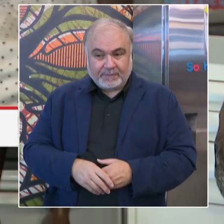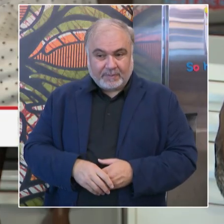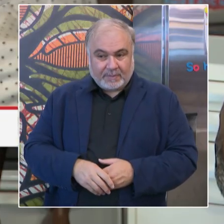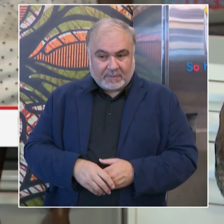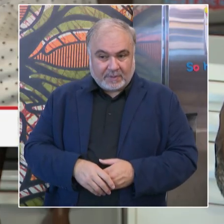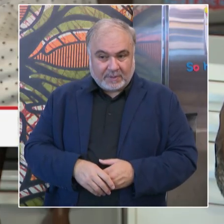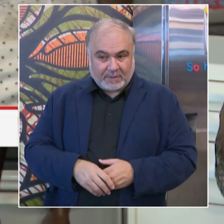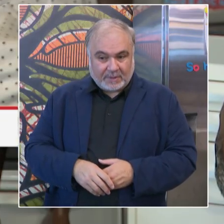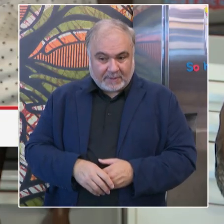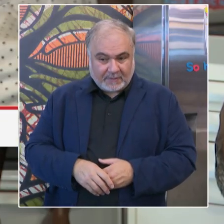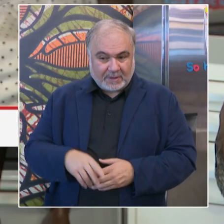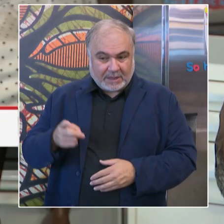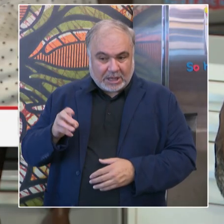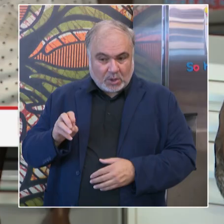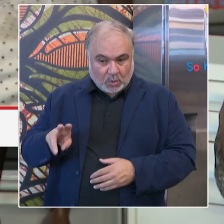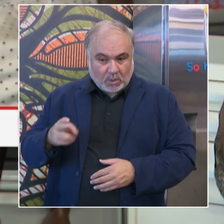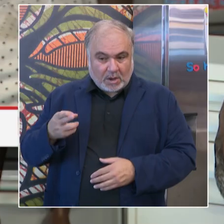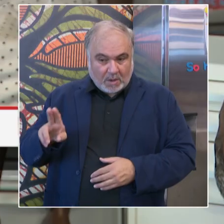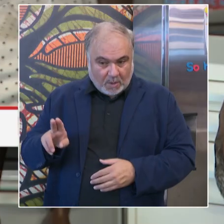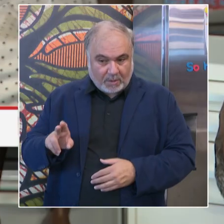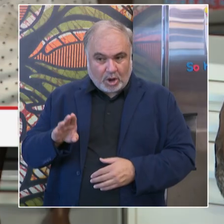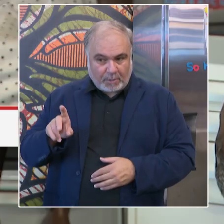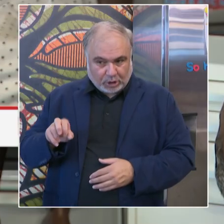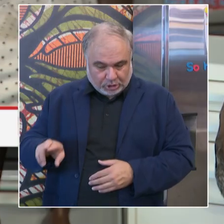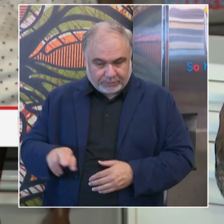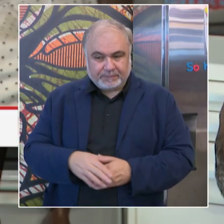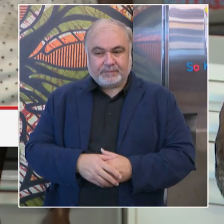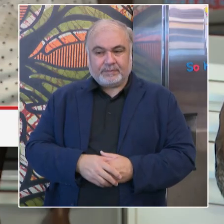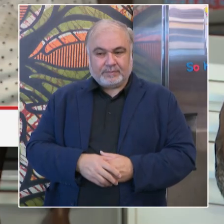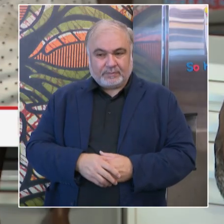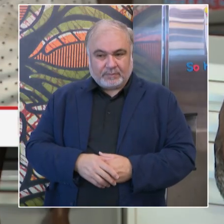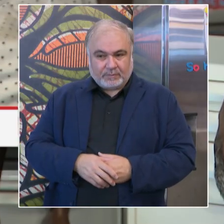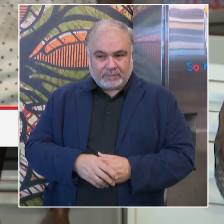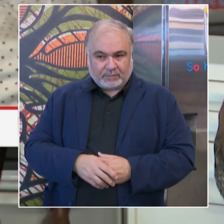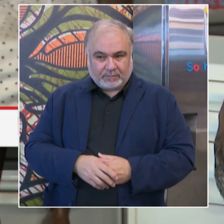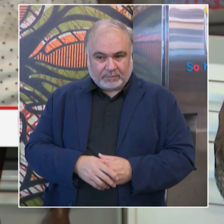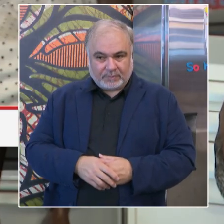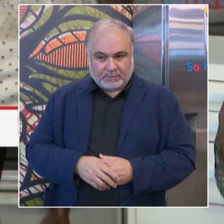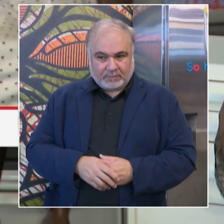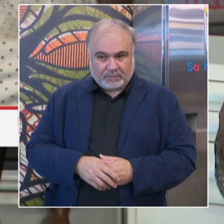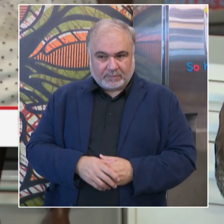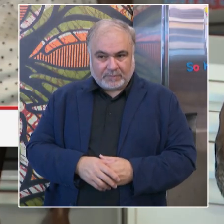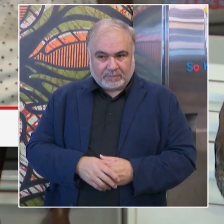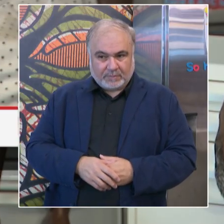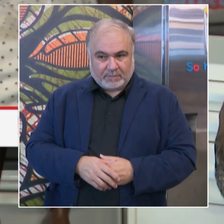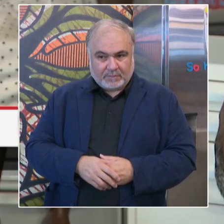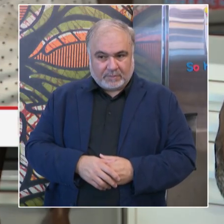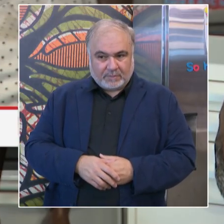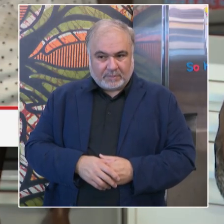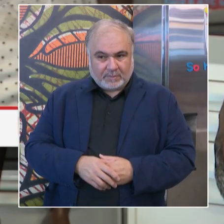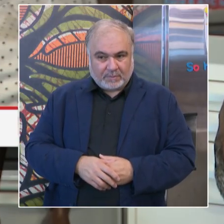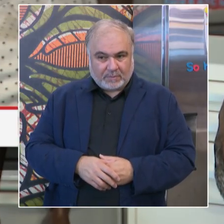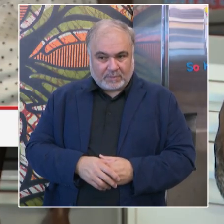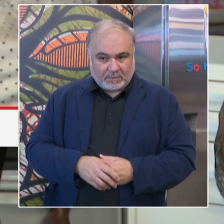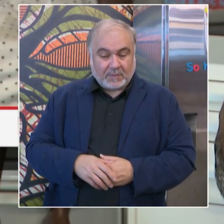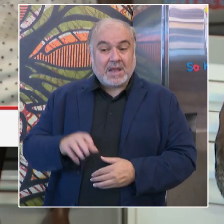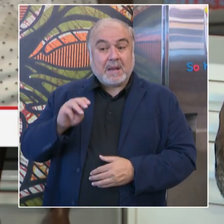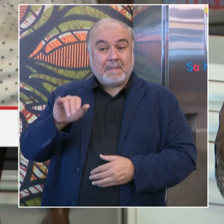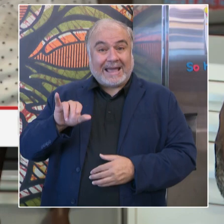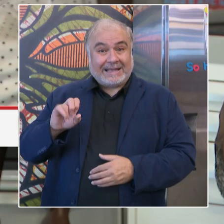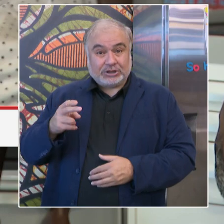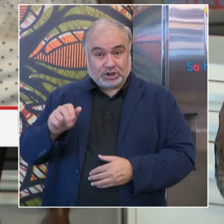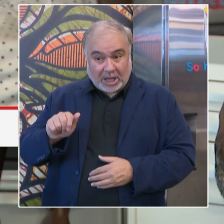from our Workforce Investment Council as well. Maisha Wise, I think we heard